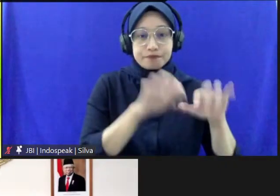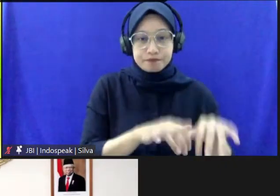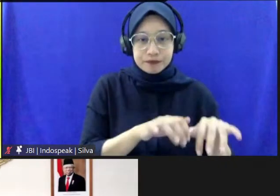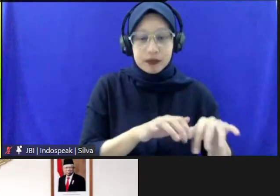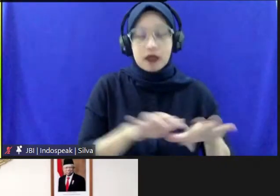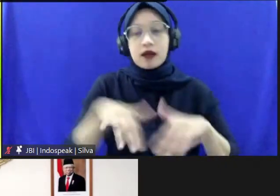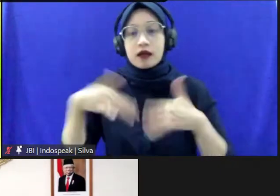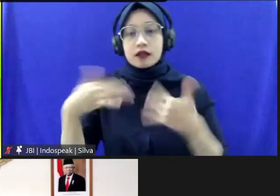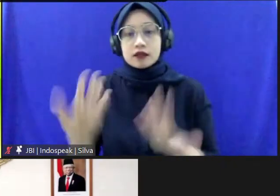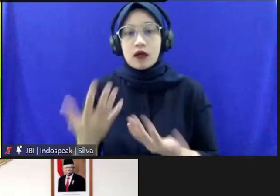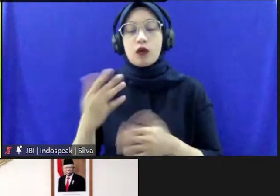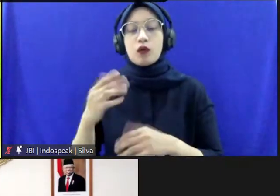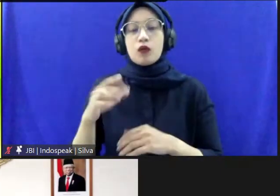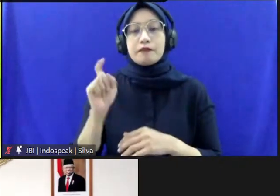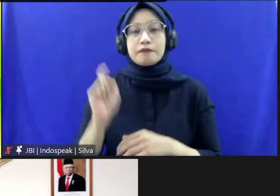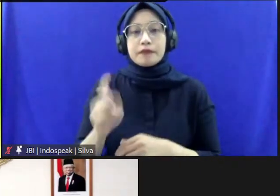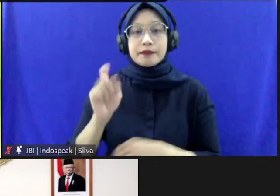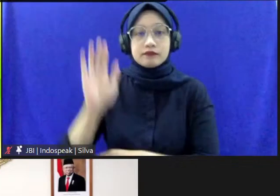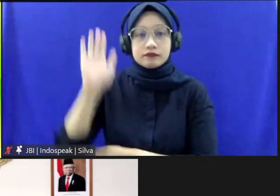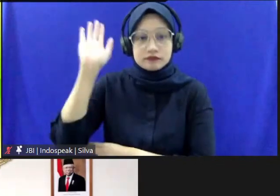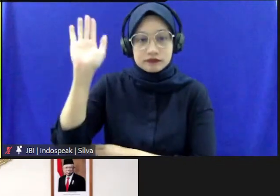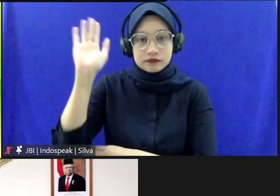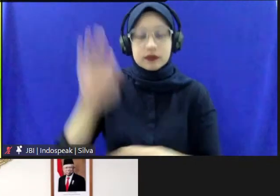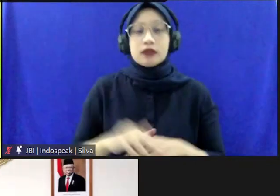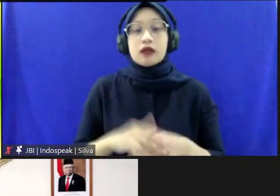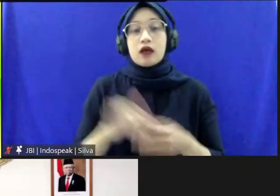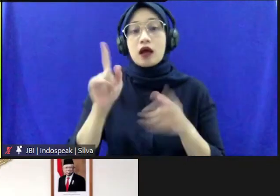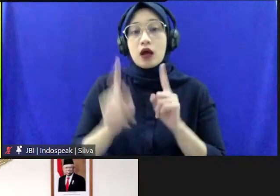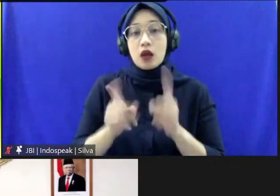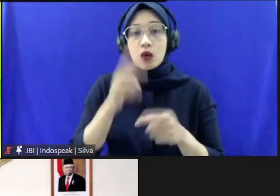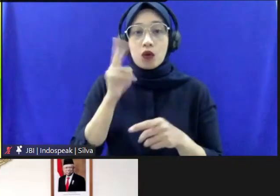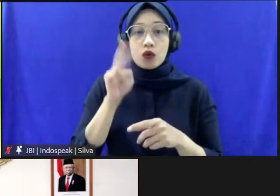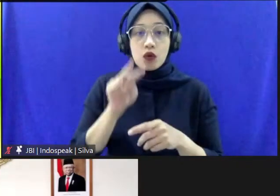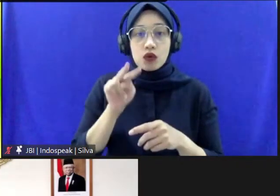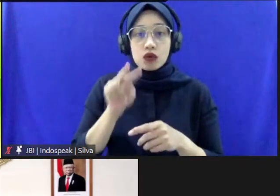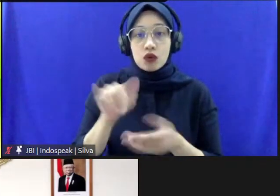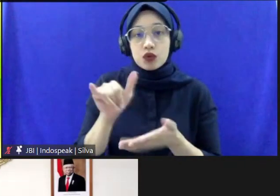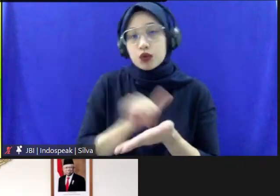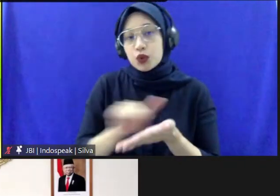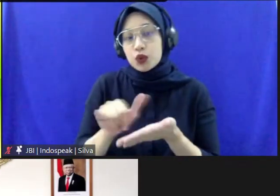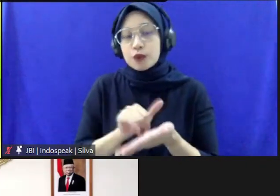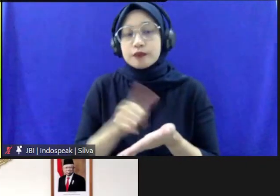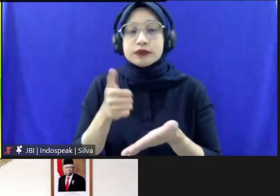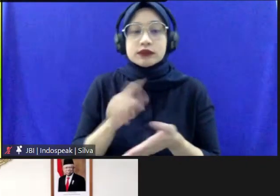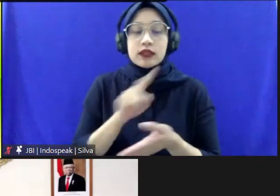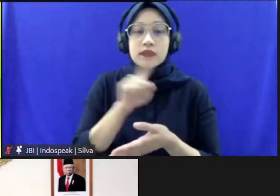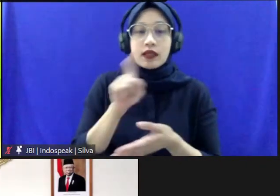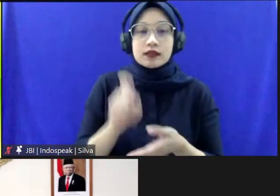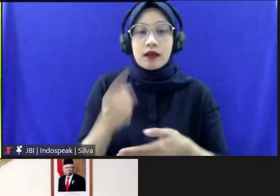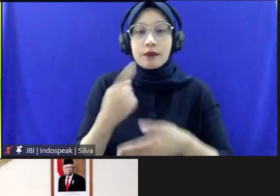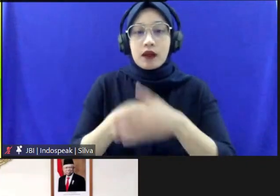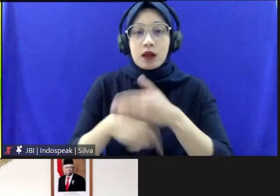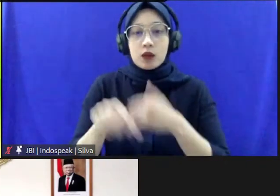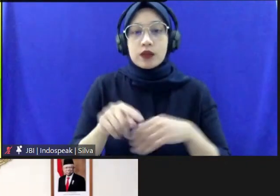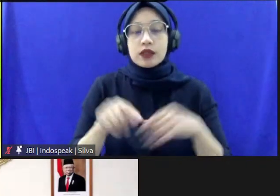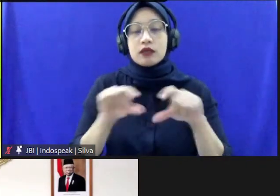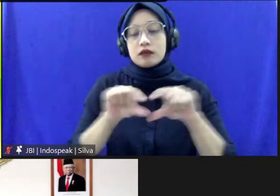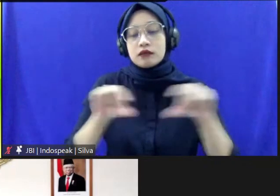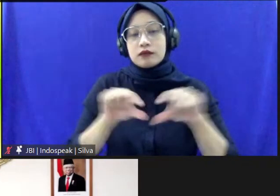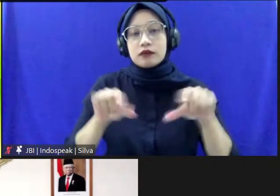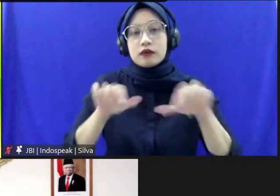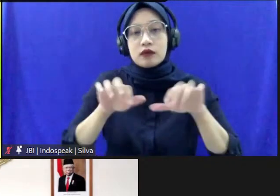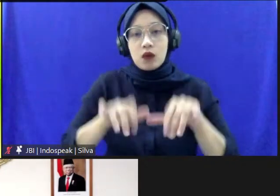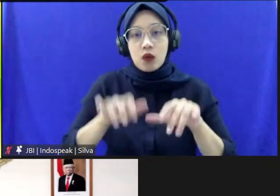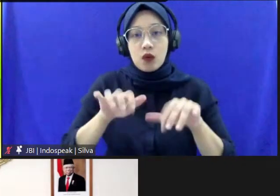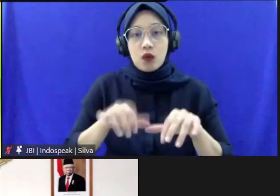can write the question in the comment box. Right. Now it's an honor for me to